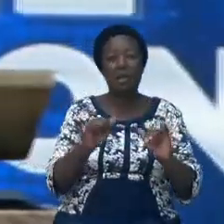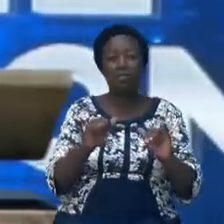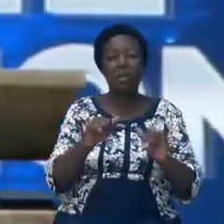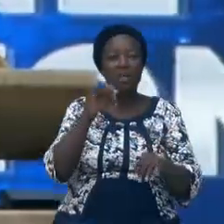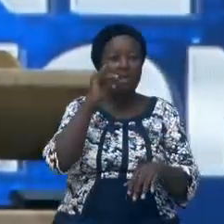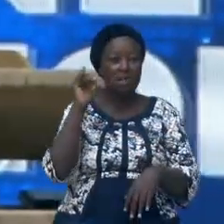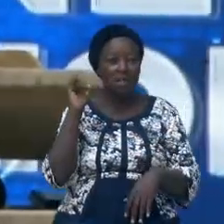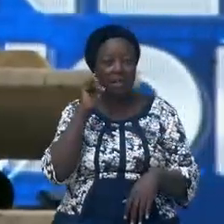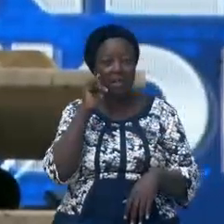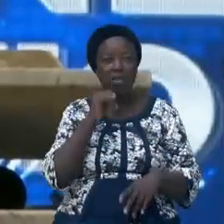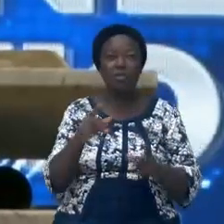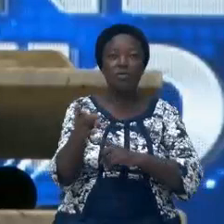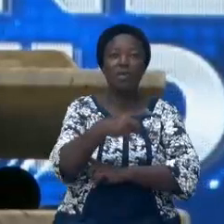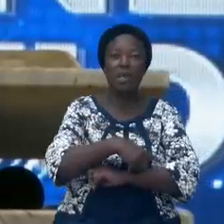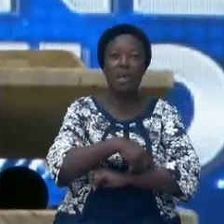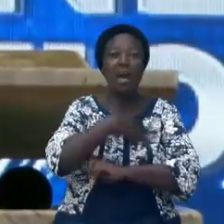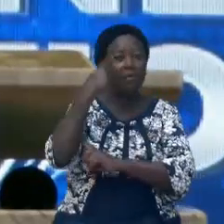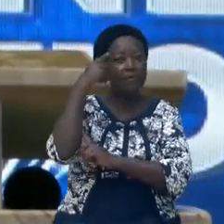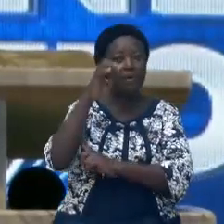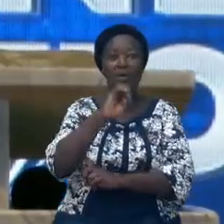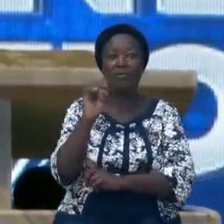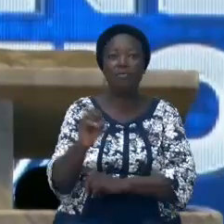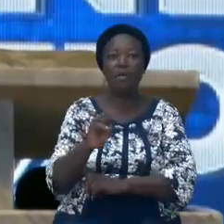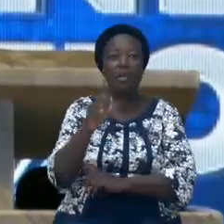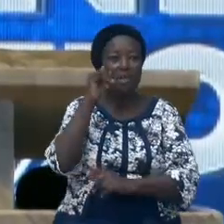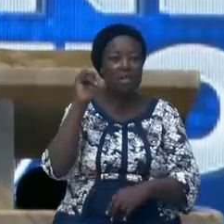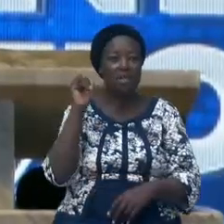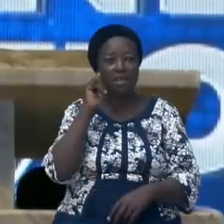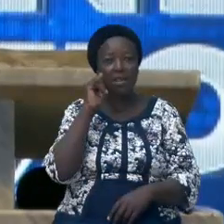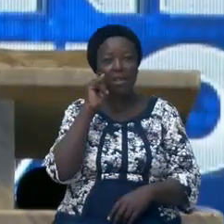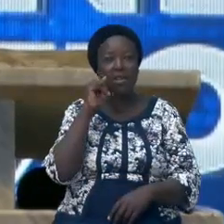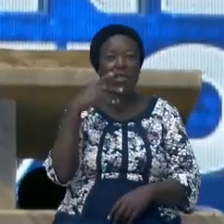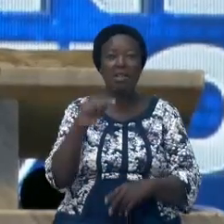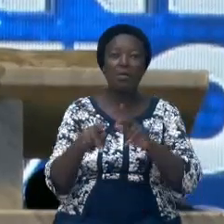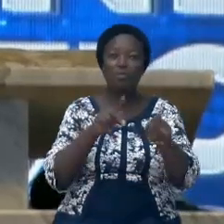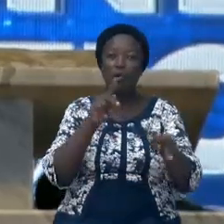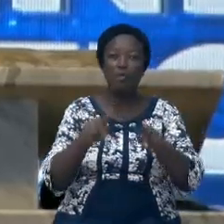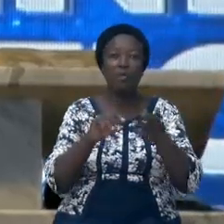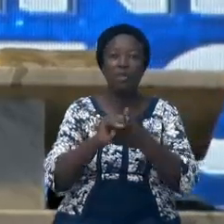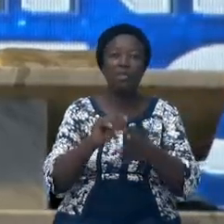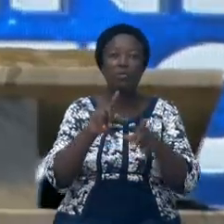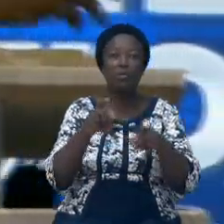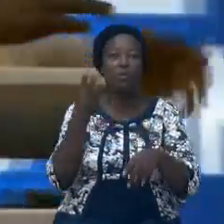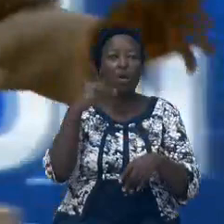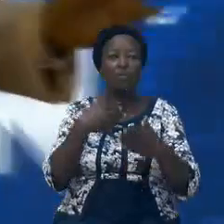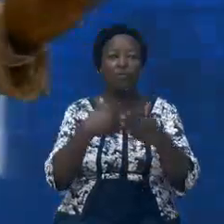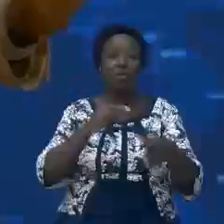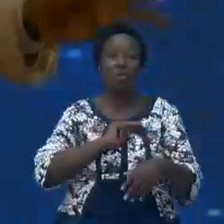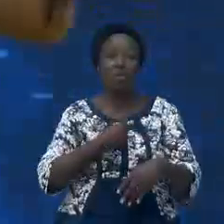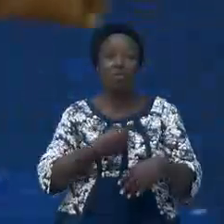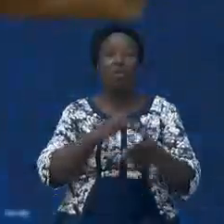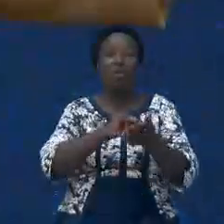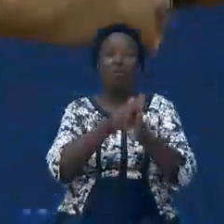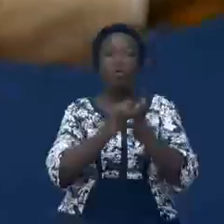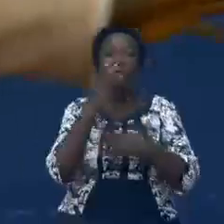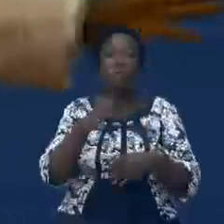Jesus Christ, the same, yesterday, today, and forever. Yesterday, the people